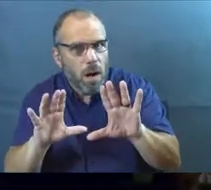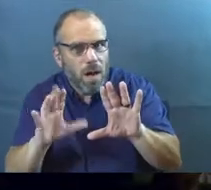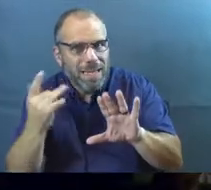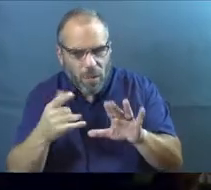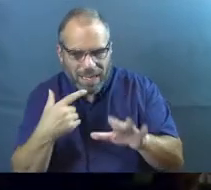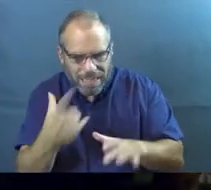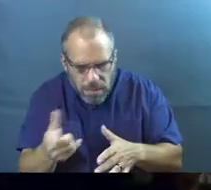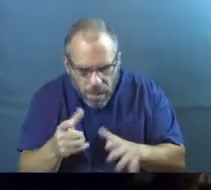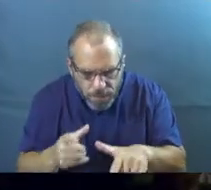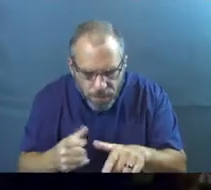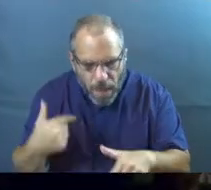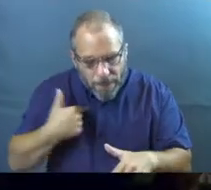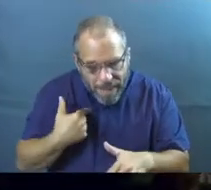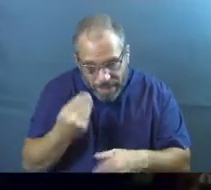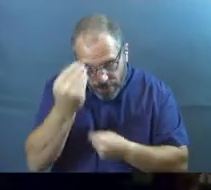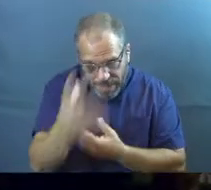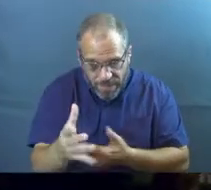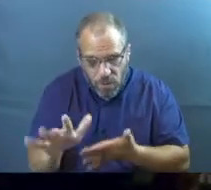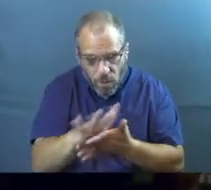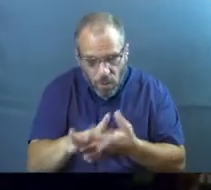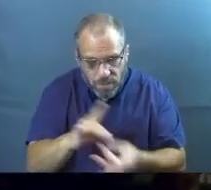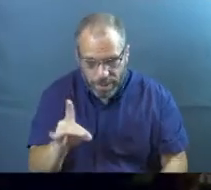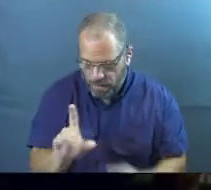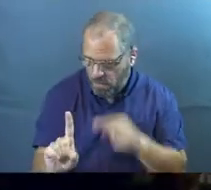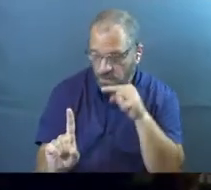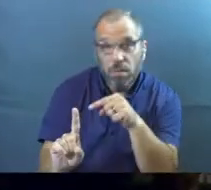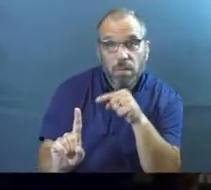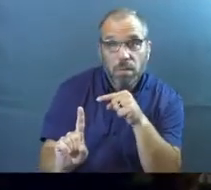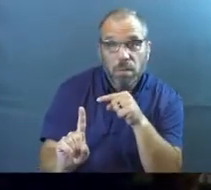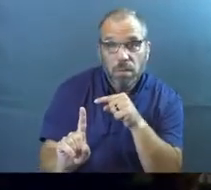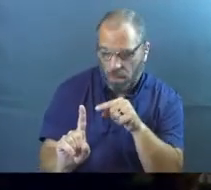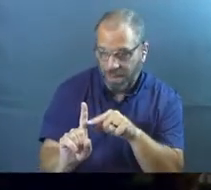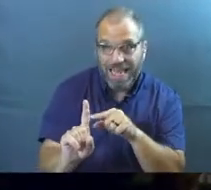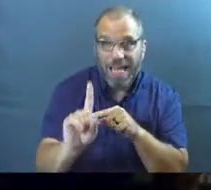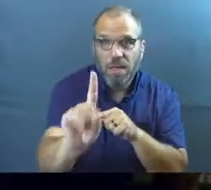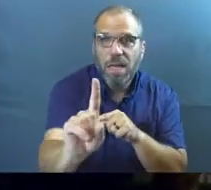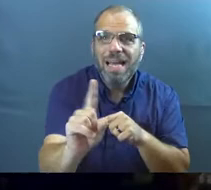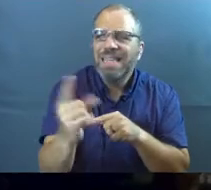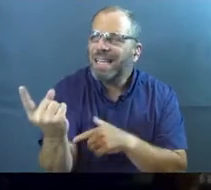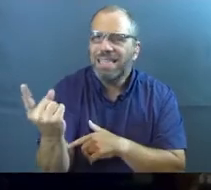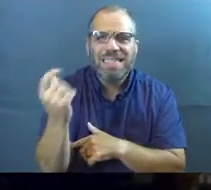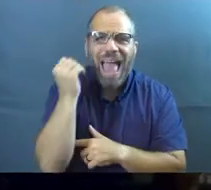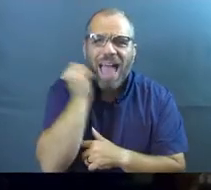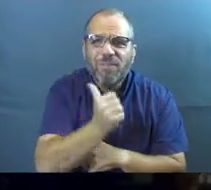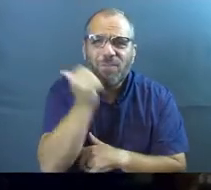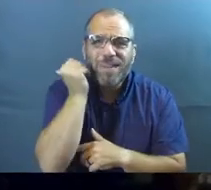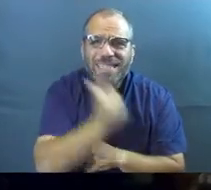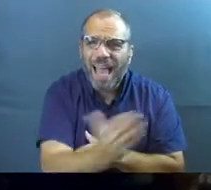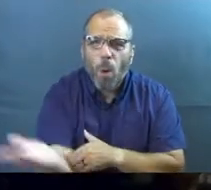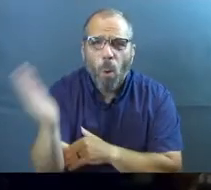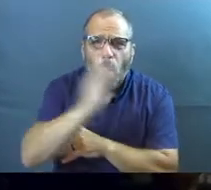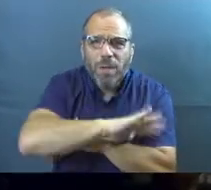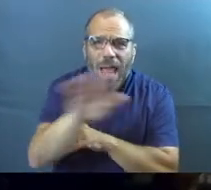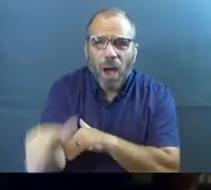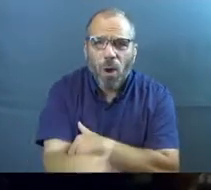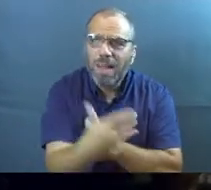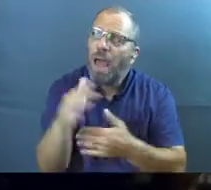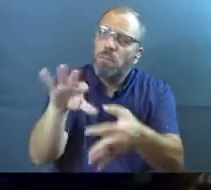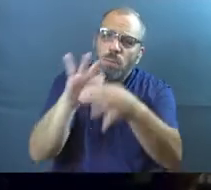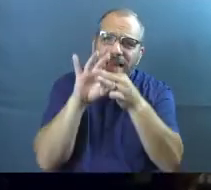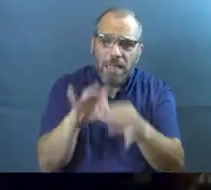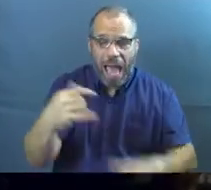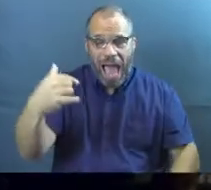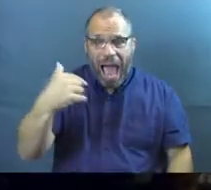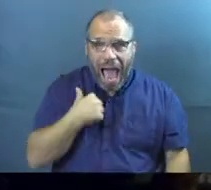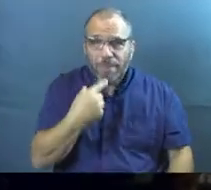why he comes right in and he says, but I'm also giving you the Holy Spirit. Because this is a day in, day out thing. This is a relationship.